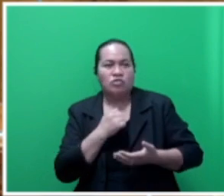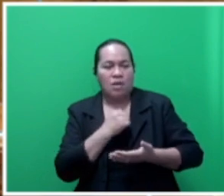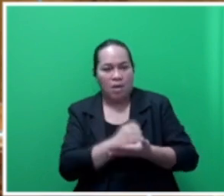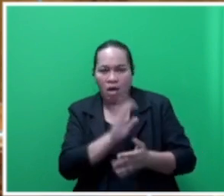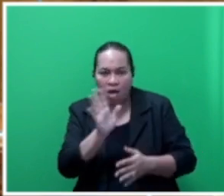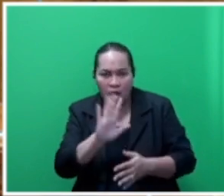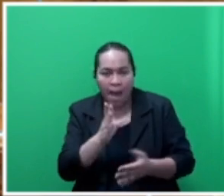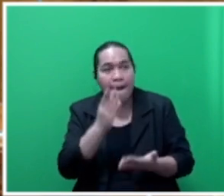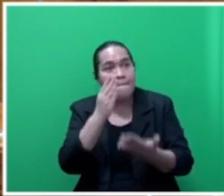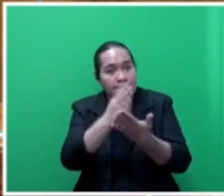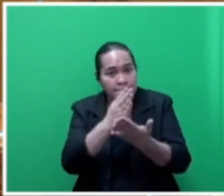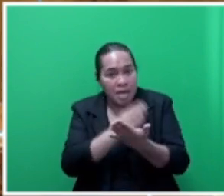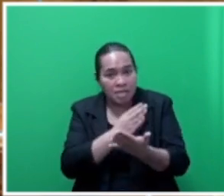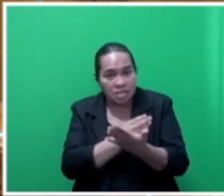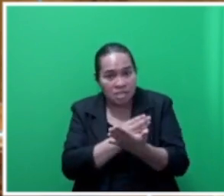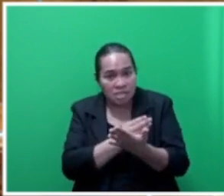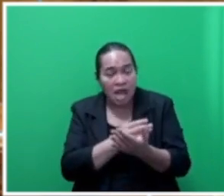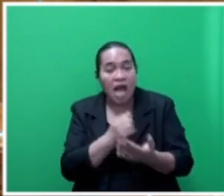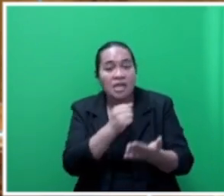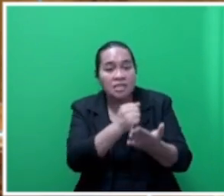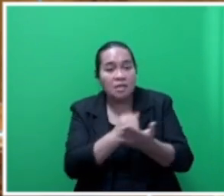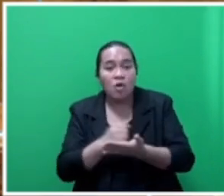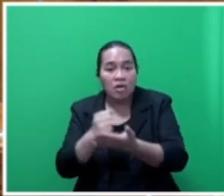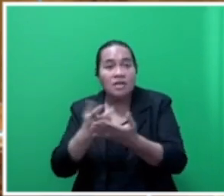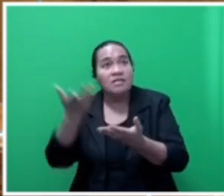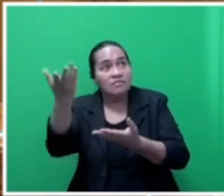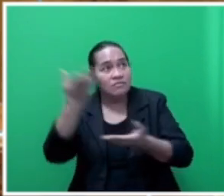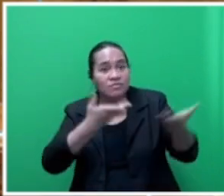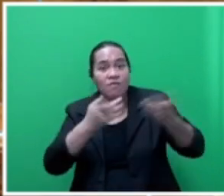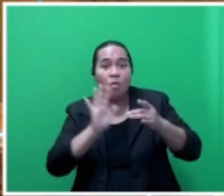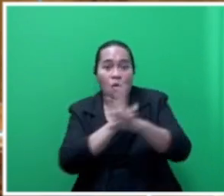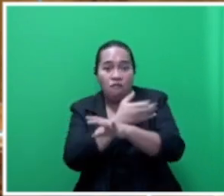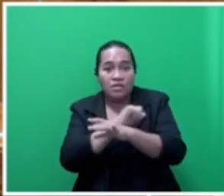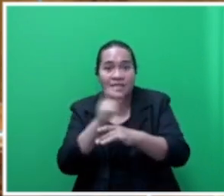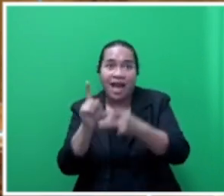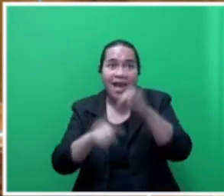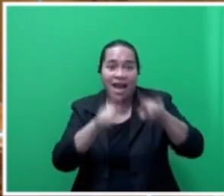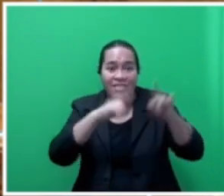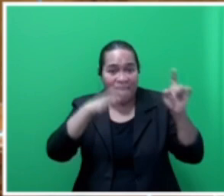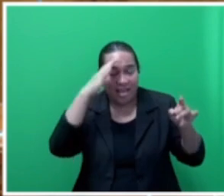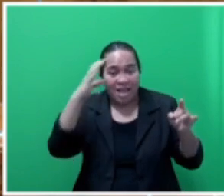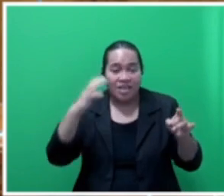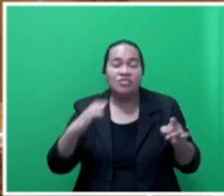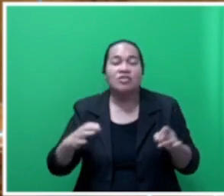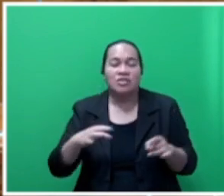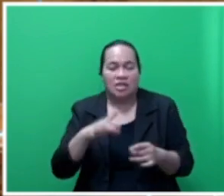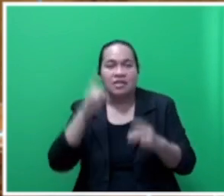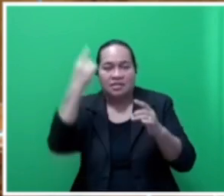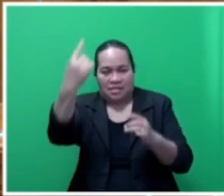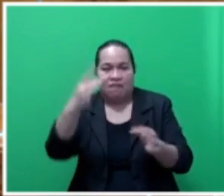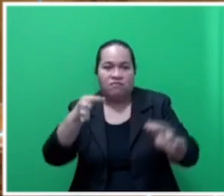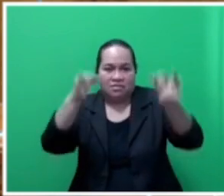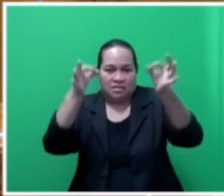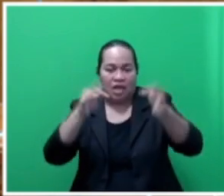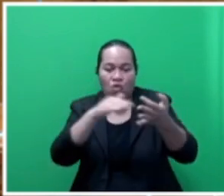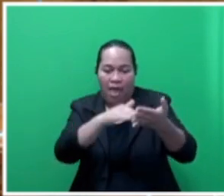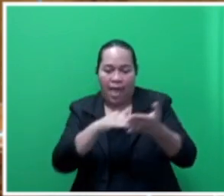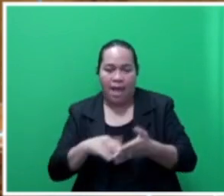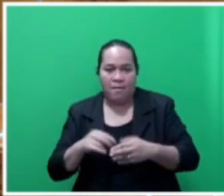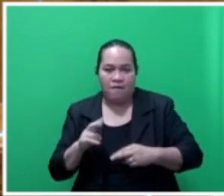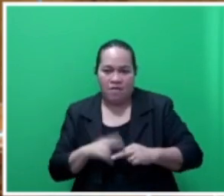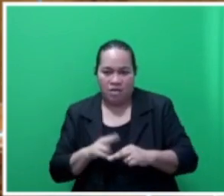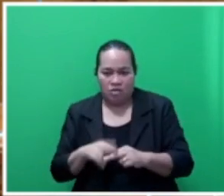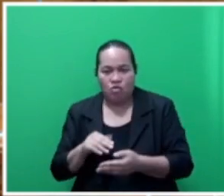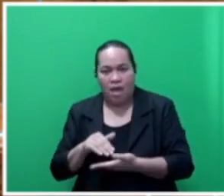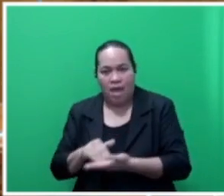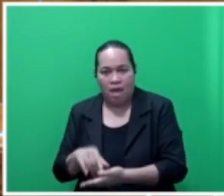Budget support are given on humanitarian ground, Honourable Minister, and decided by the donor to help the hardship that the